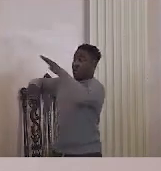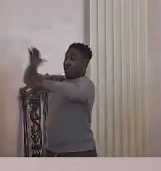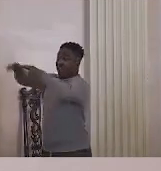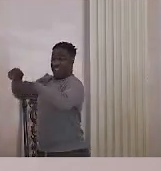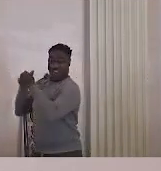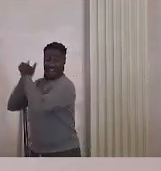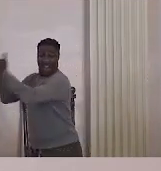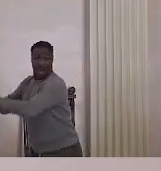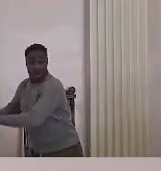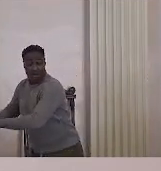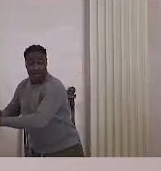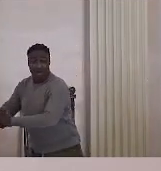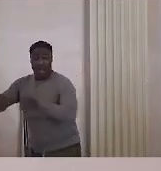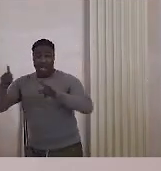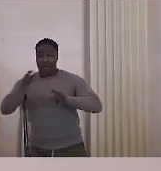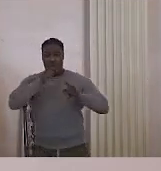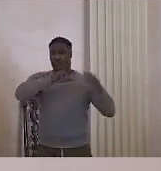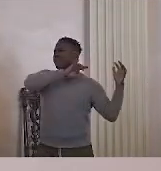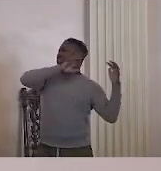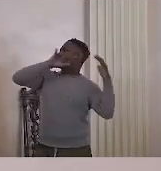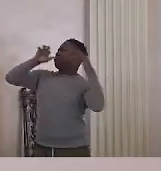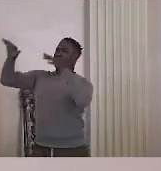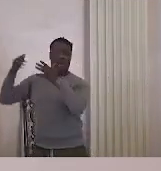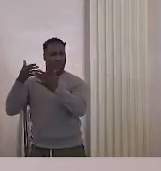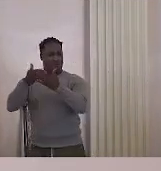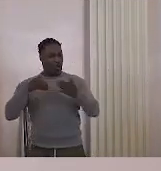have flocked before, author,